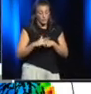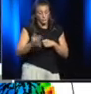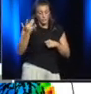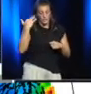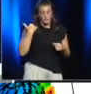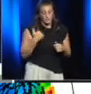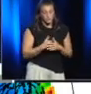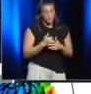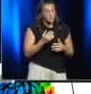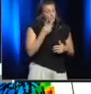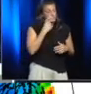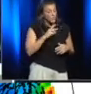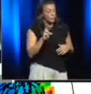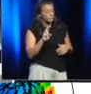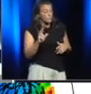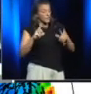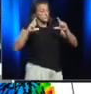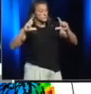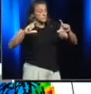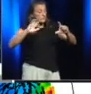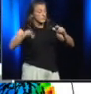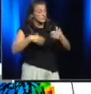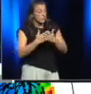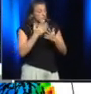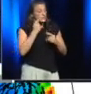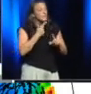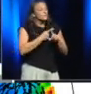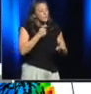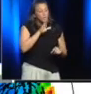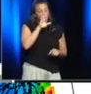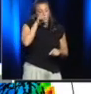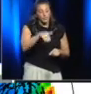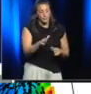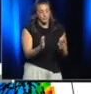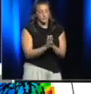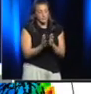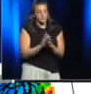the figure on the right is all the data we collected from elephant seals at that same time.